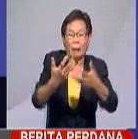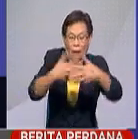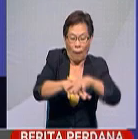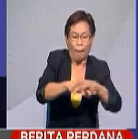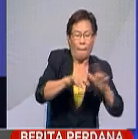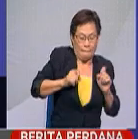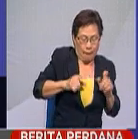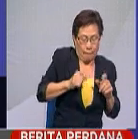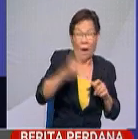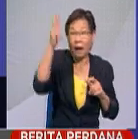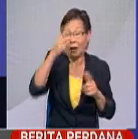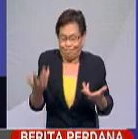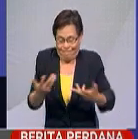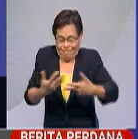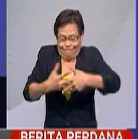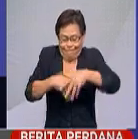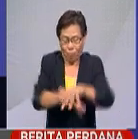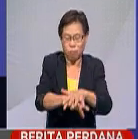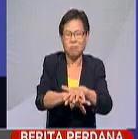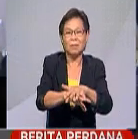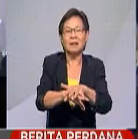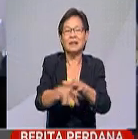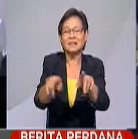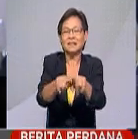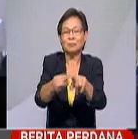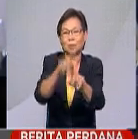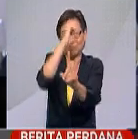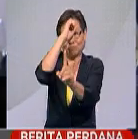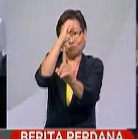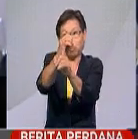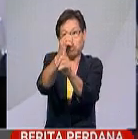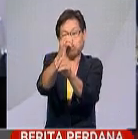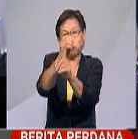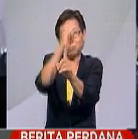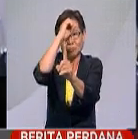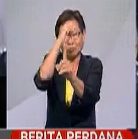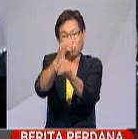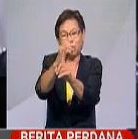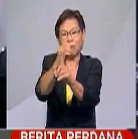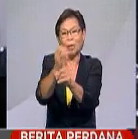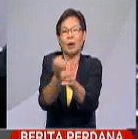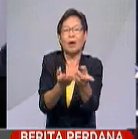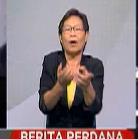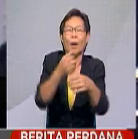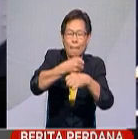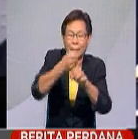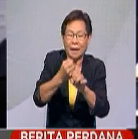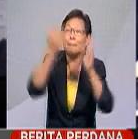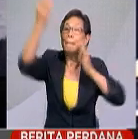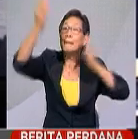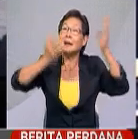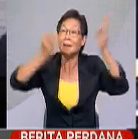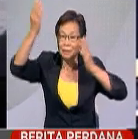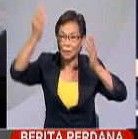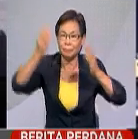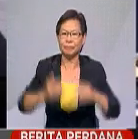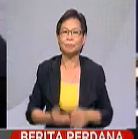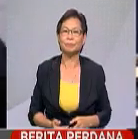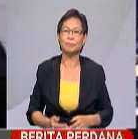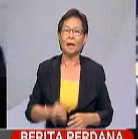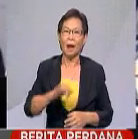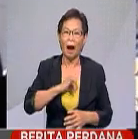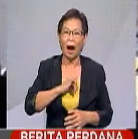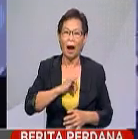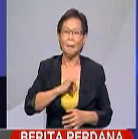public sectors into one common objective of developing Malaysia. Thus,